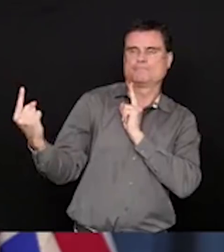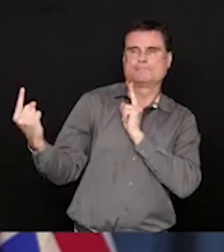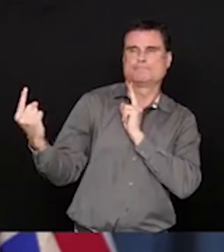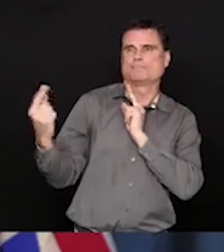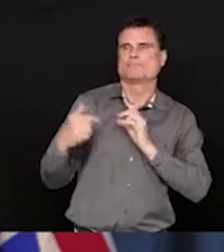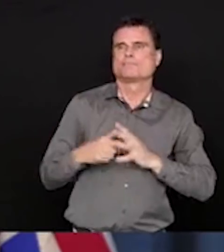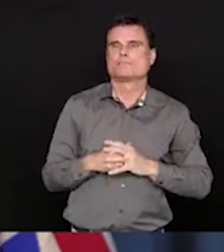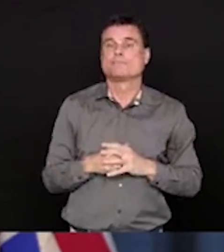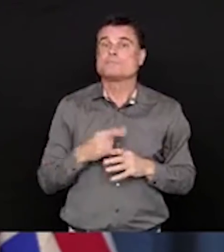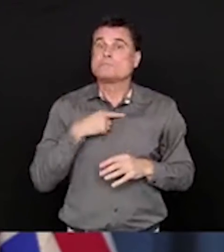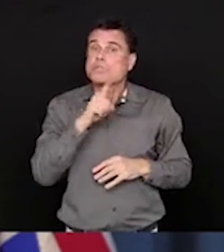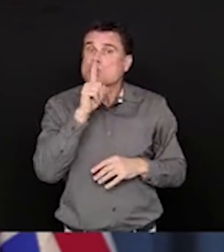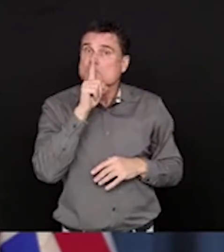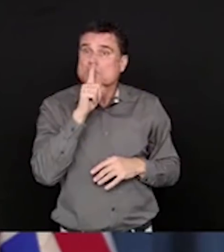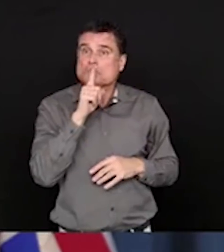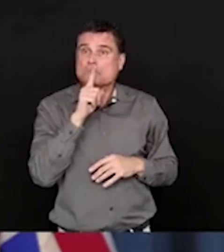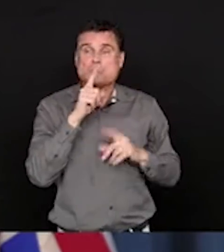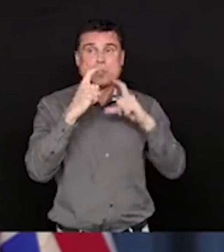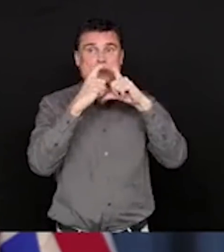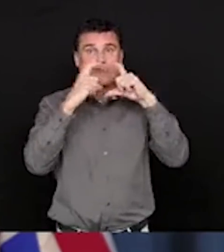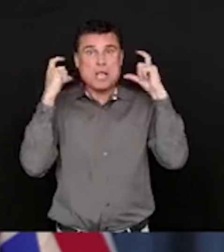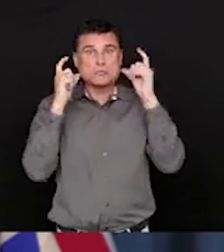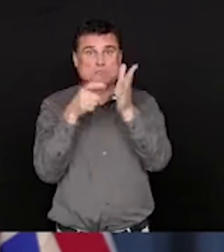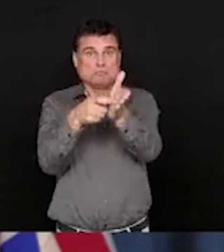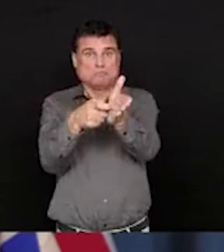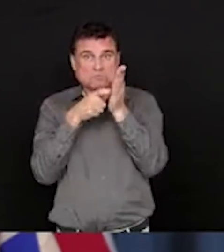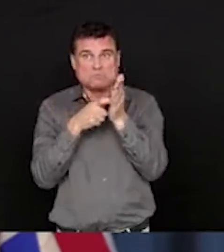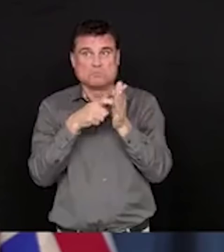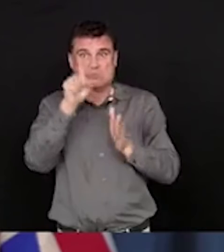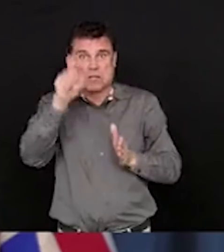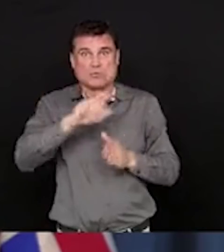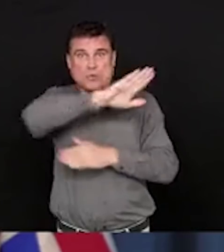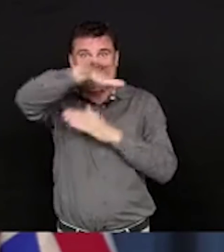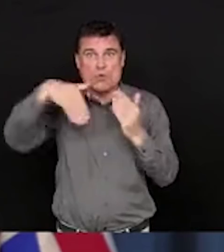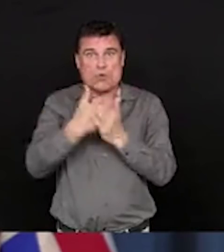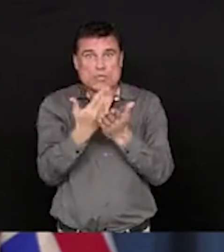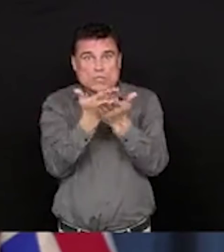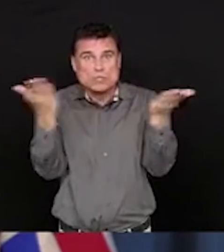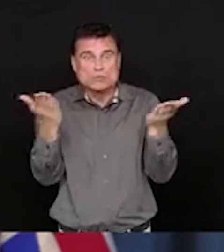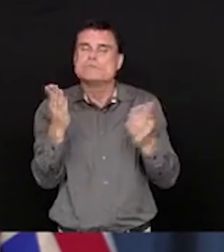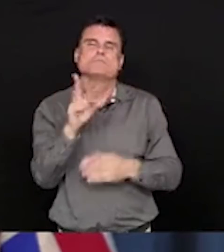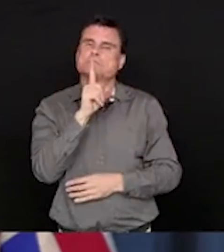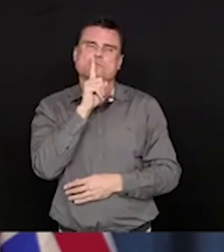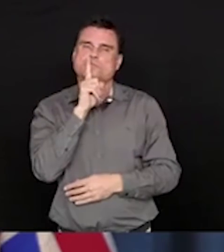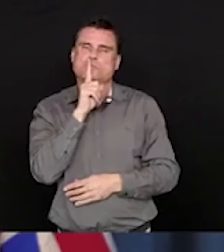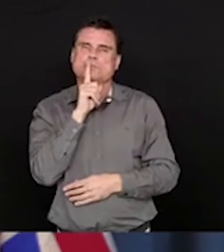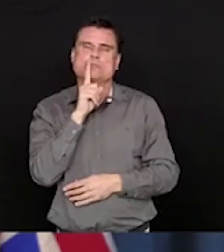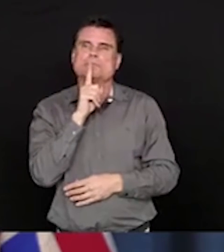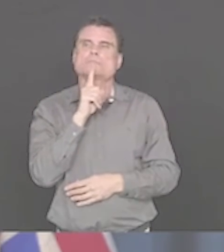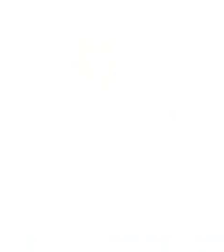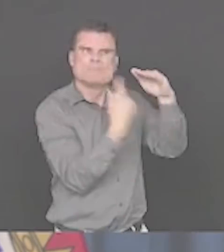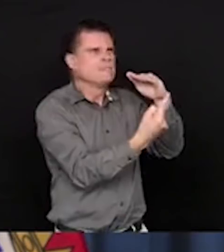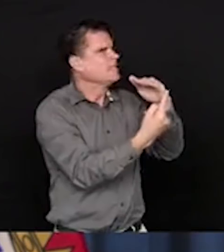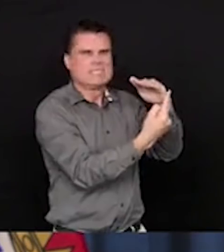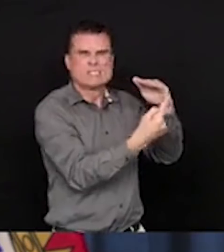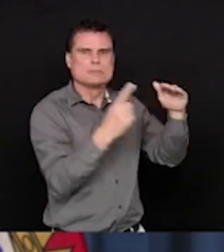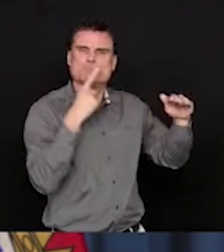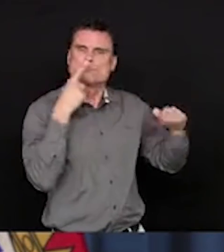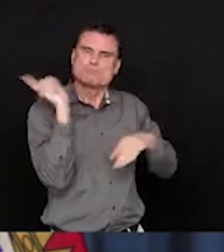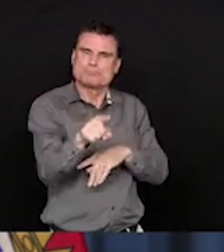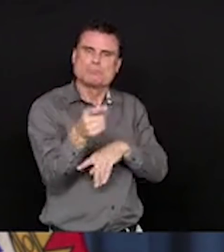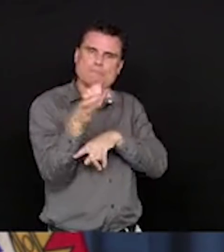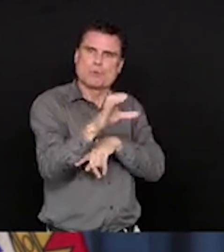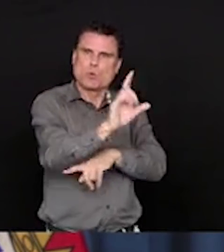an option, particularly if you're not sure that you're going to be able to cover your cough if you need to. And